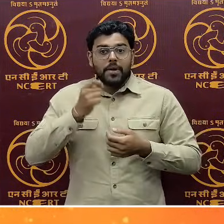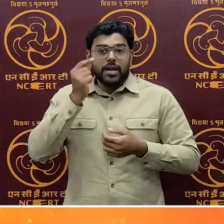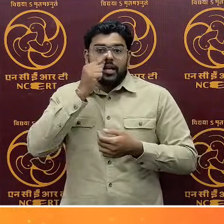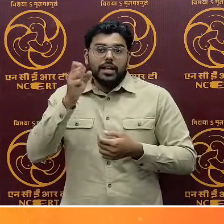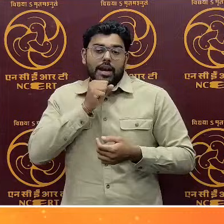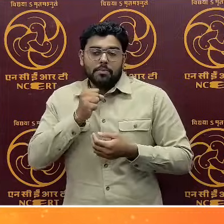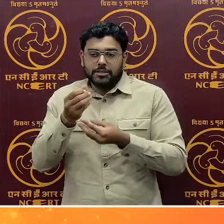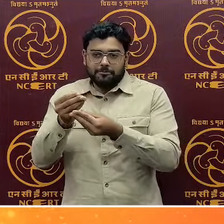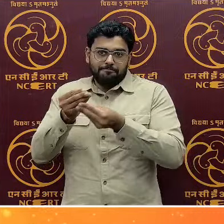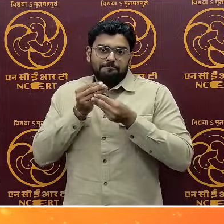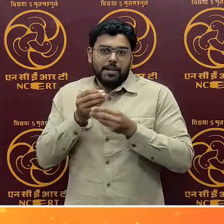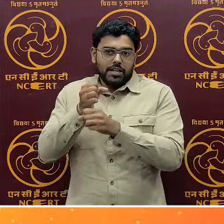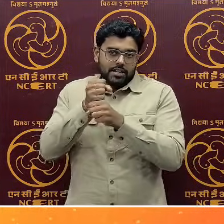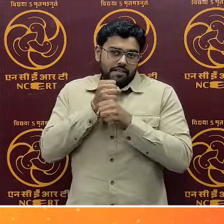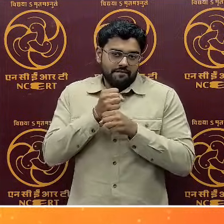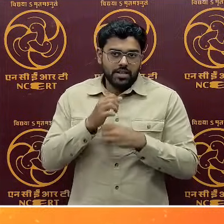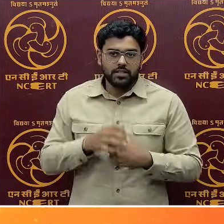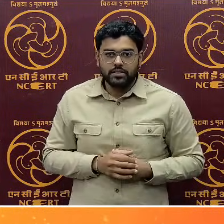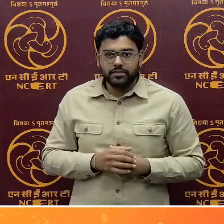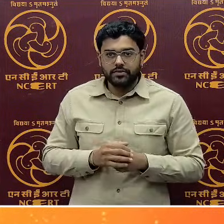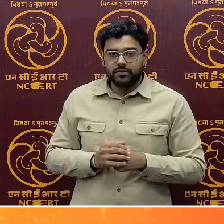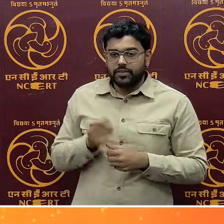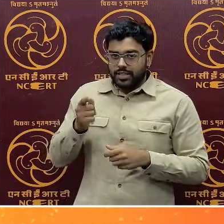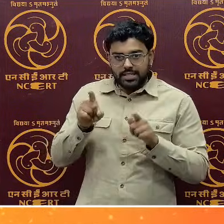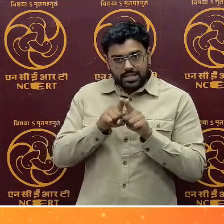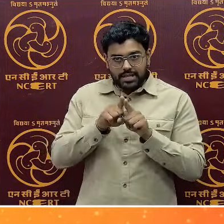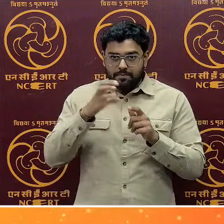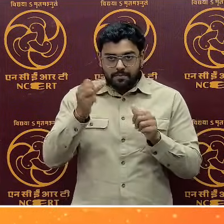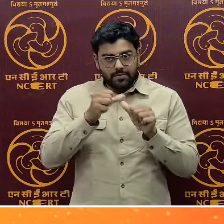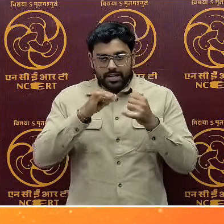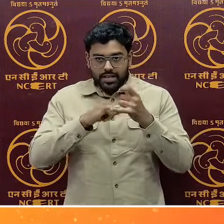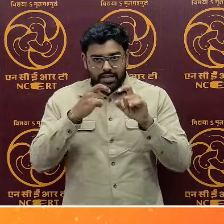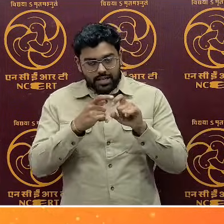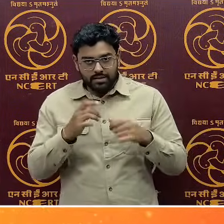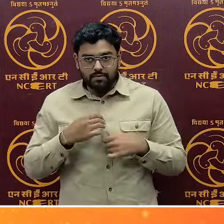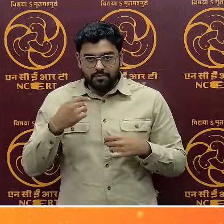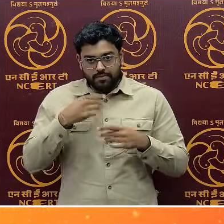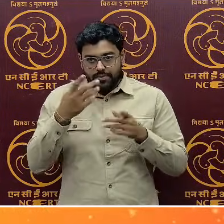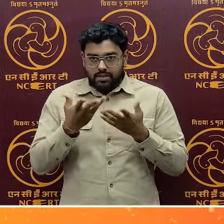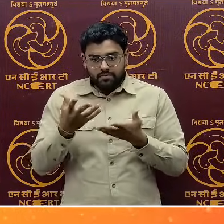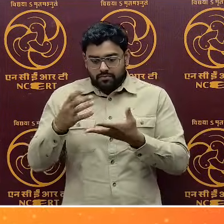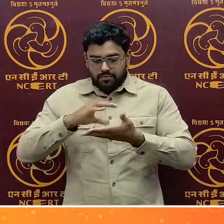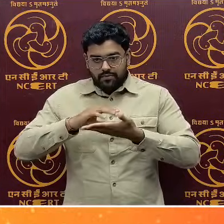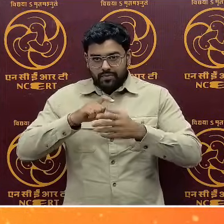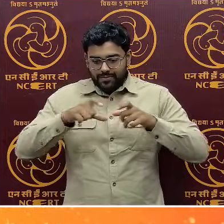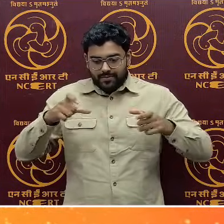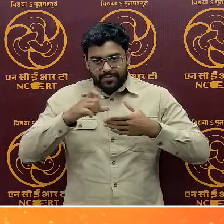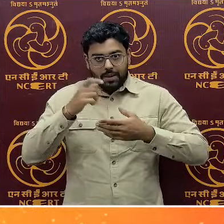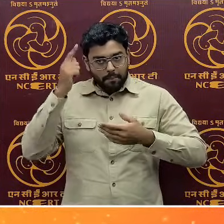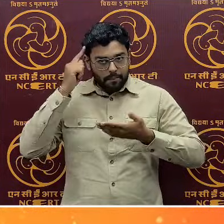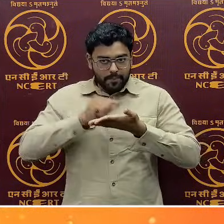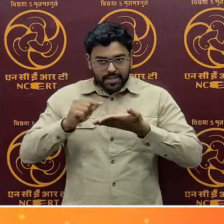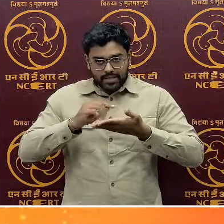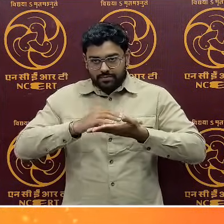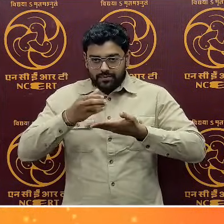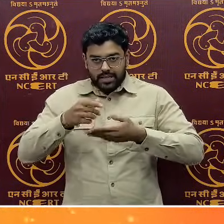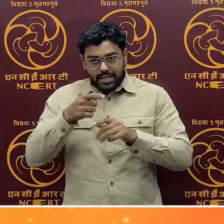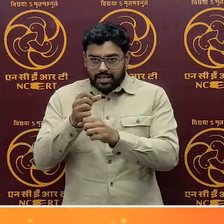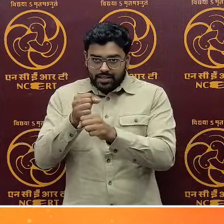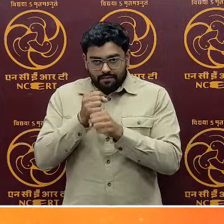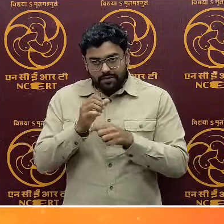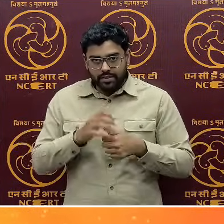grandmother. Okay, This is- so this is also a case. You can also see I have also bought a case. So this is also a gift.